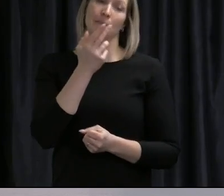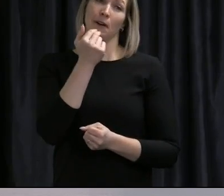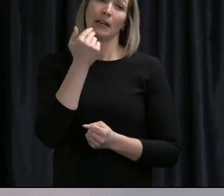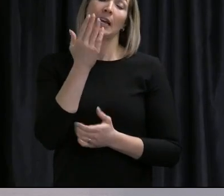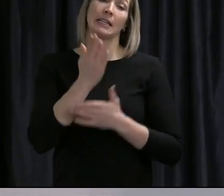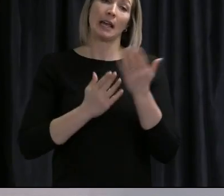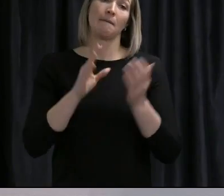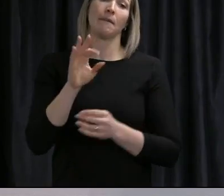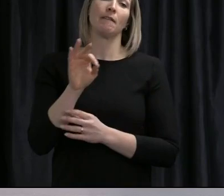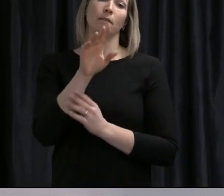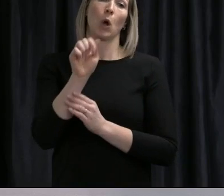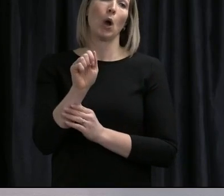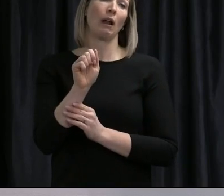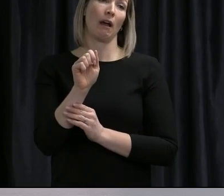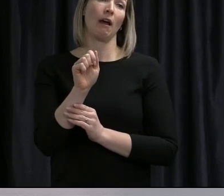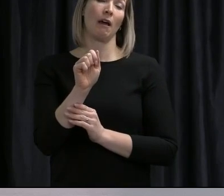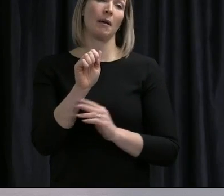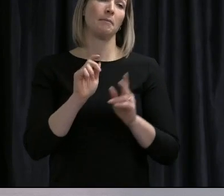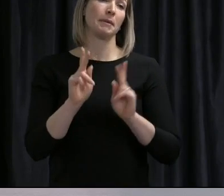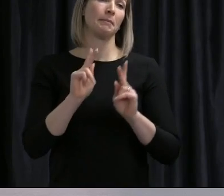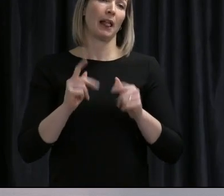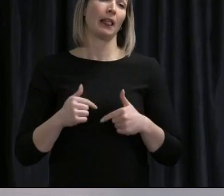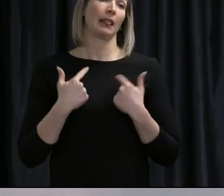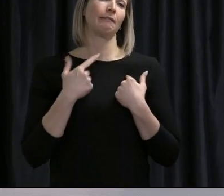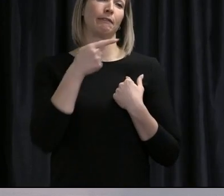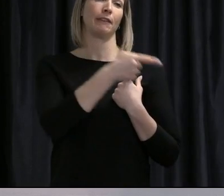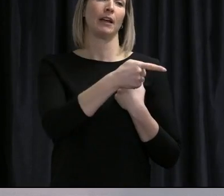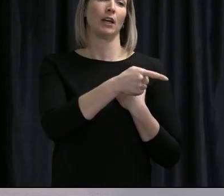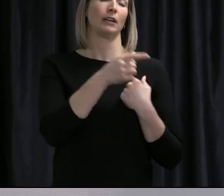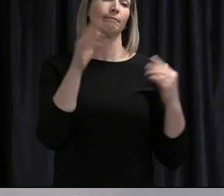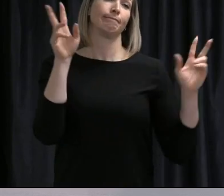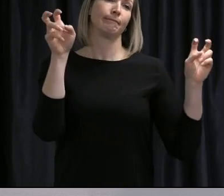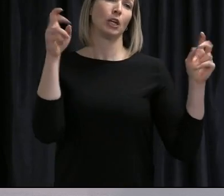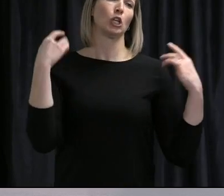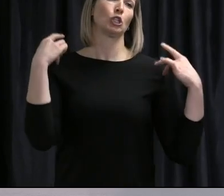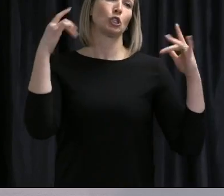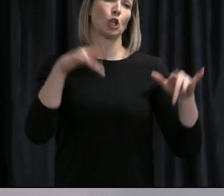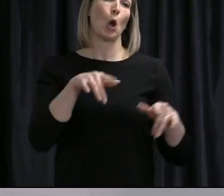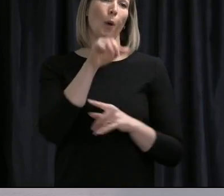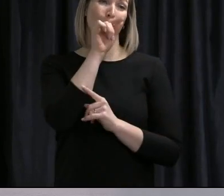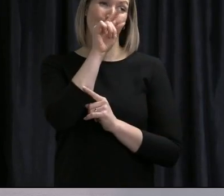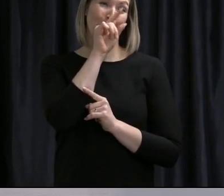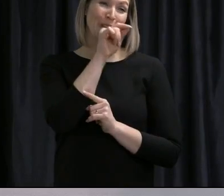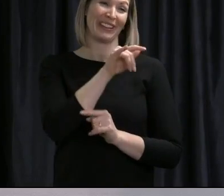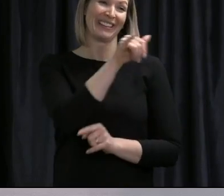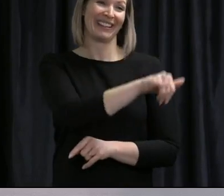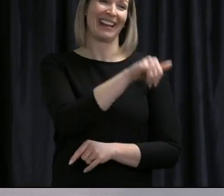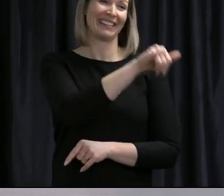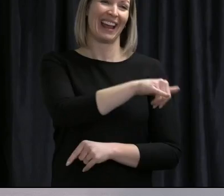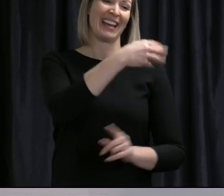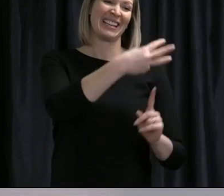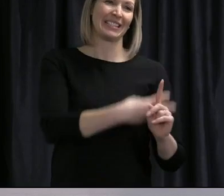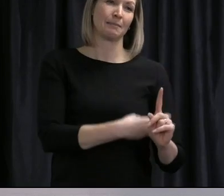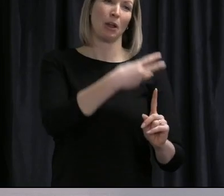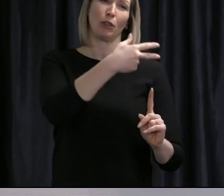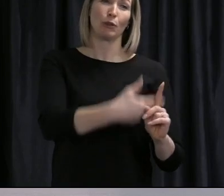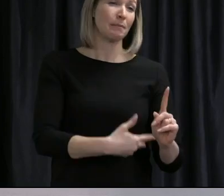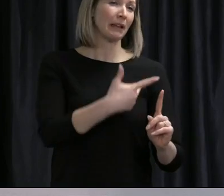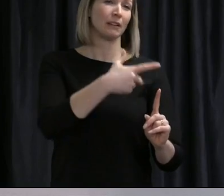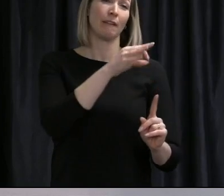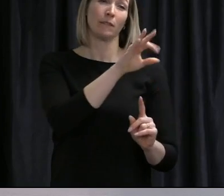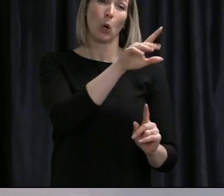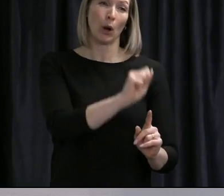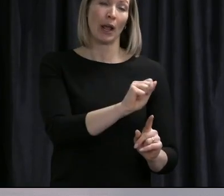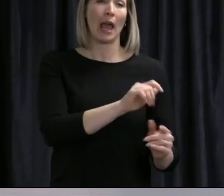is, from a systems point of view, we still have an ongoing issue with flu.